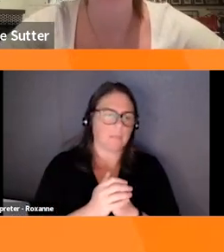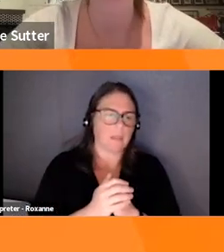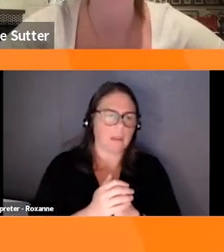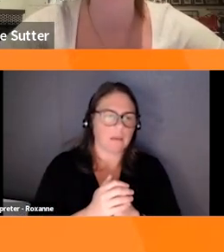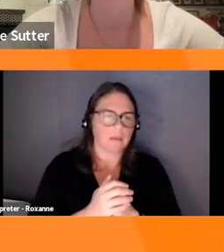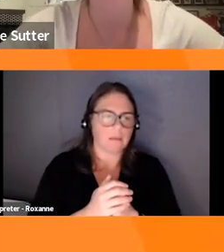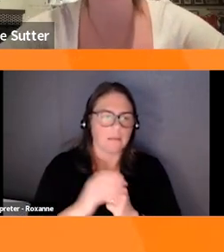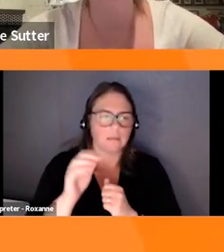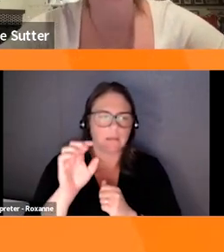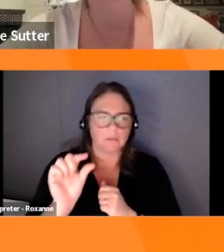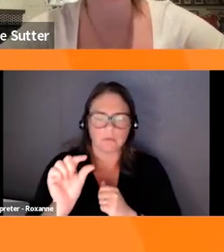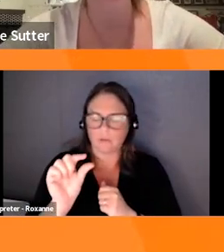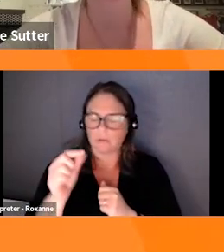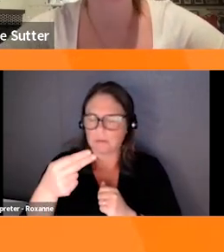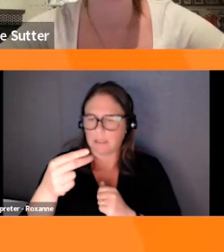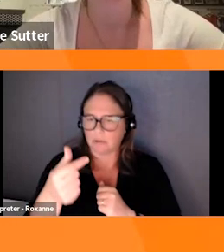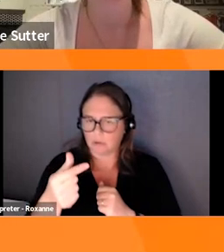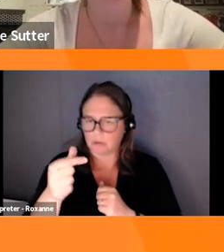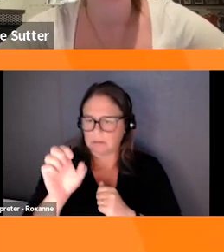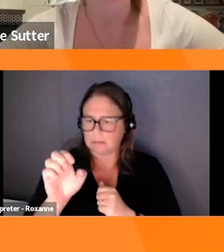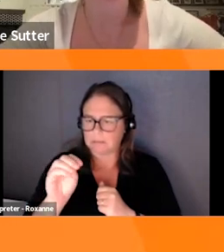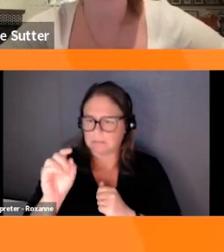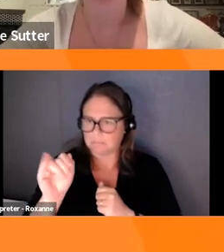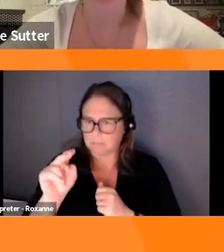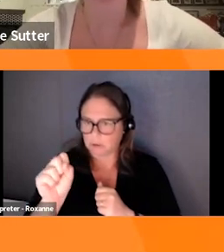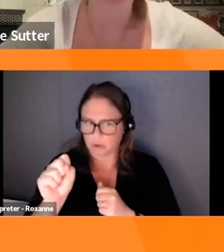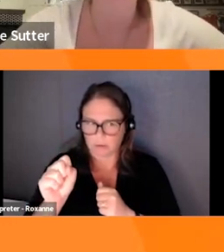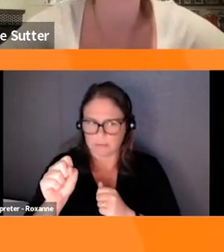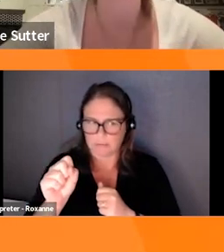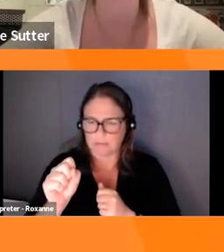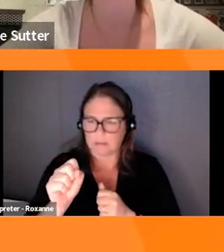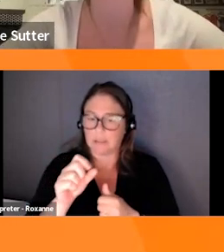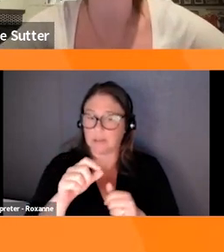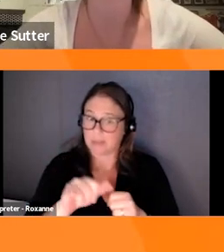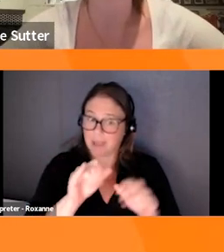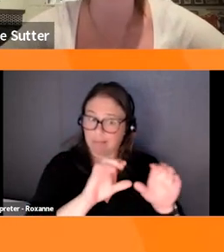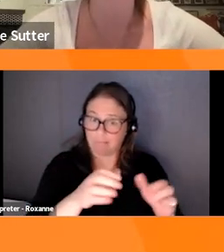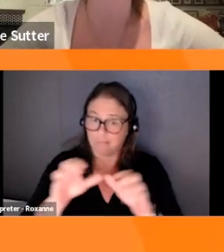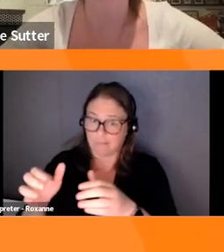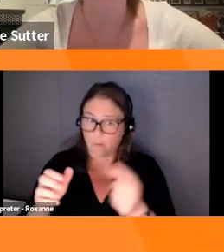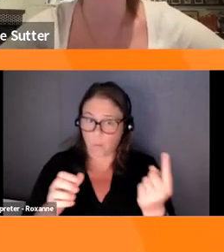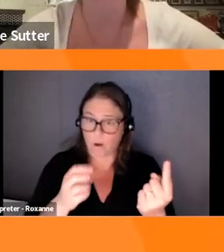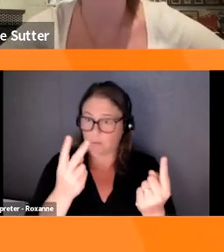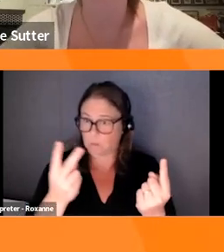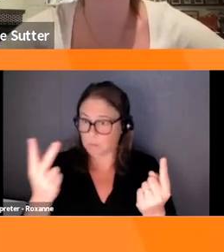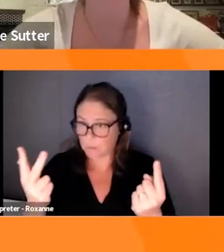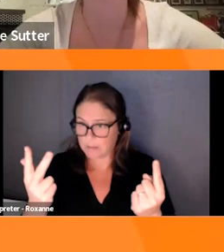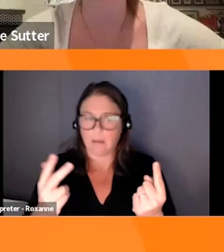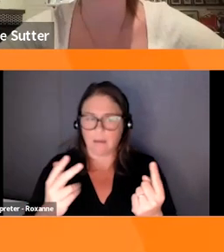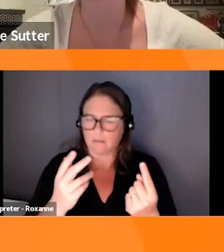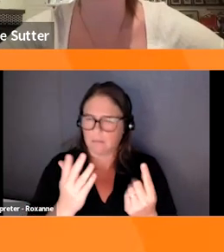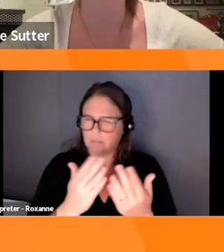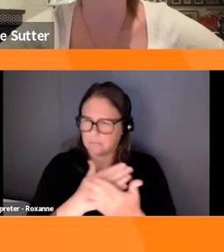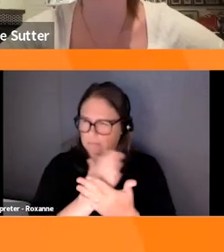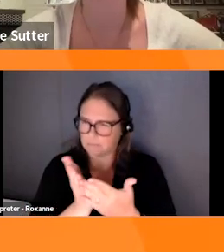scope 1, scope 2, and scope 3. And these also, it is quite helpful too, to kind of do